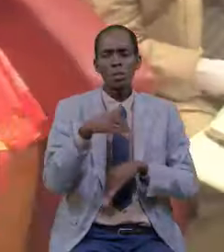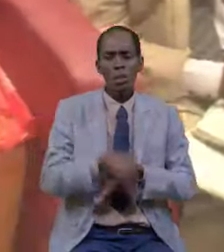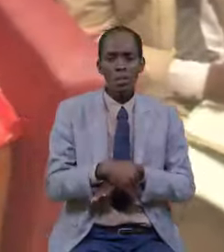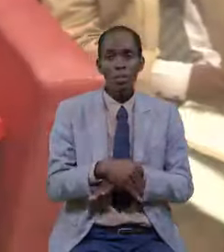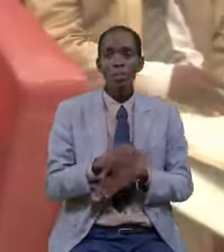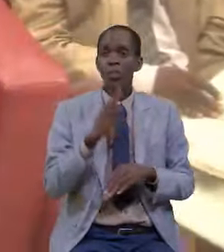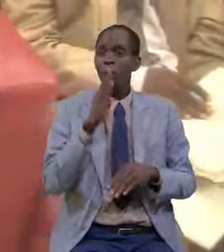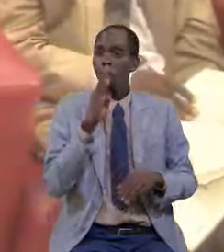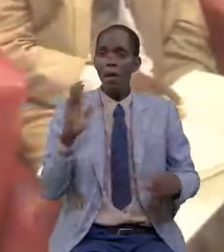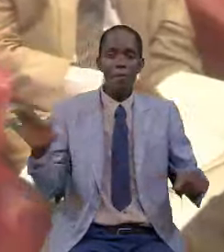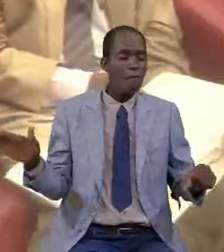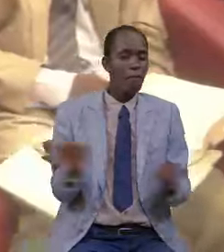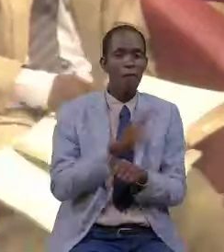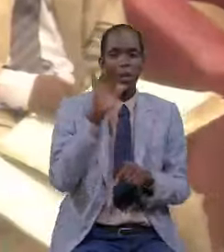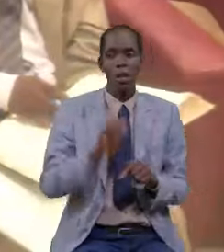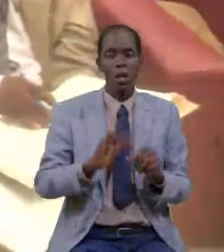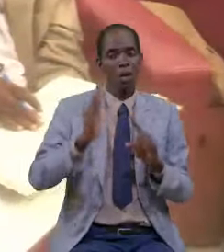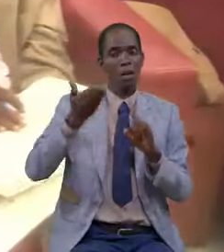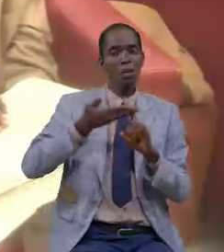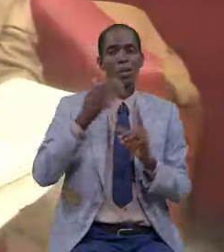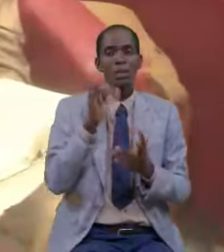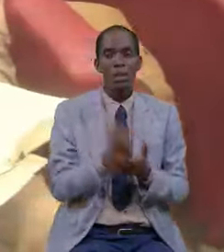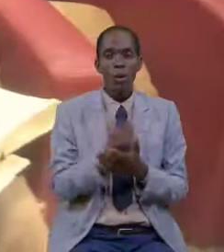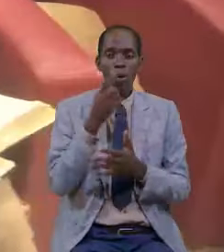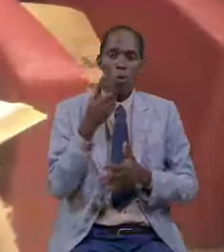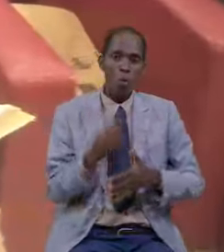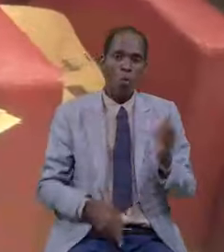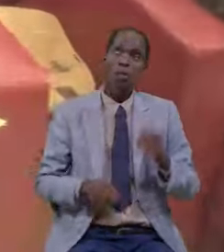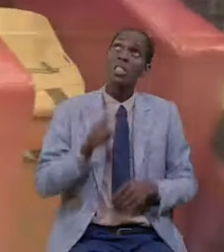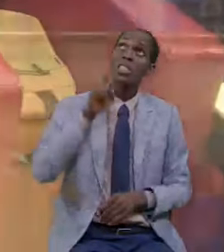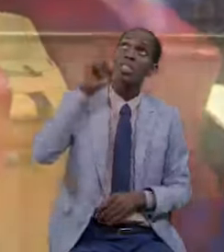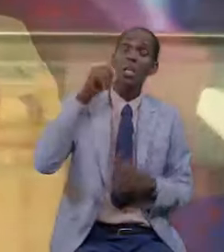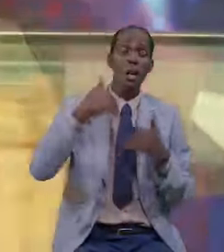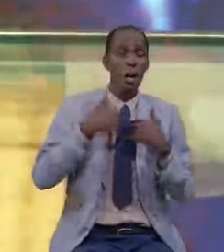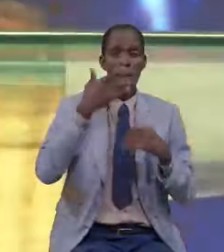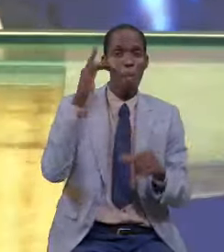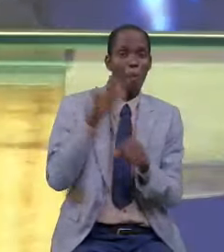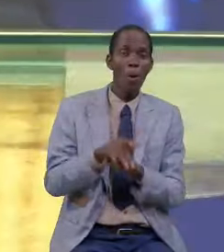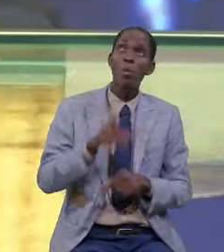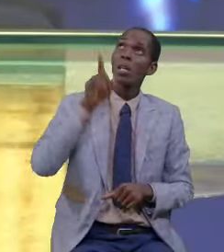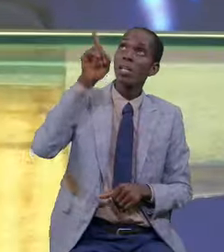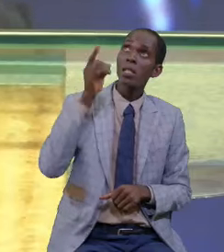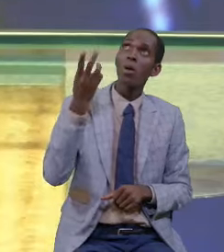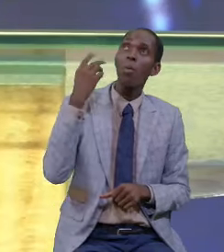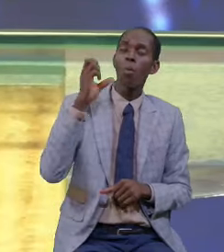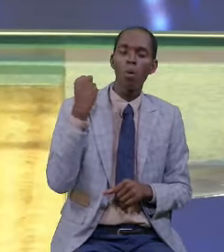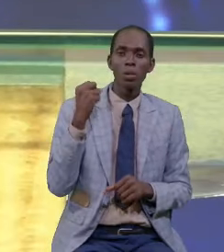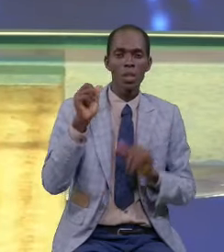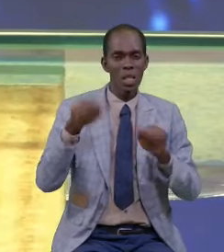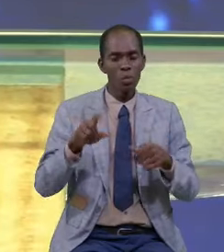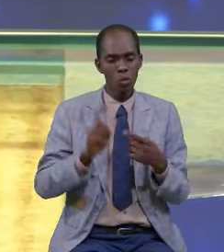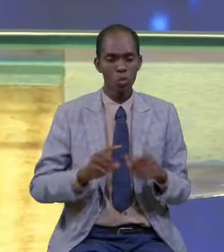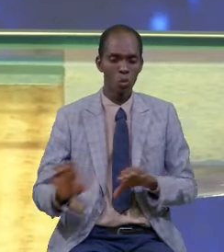fully persuaded that what he had promised, he was able also to